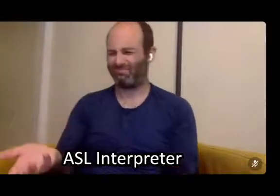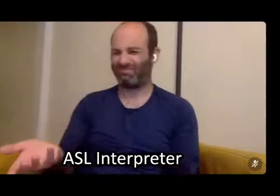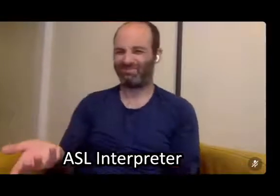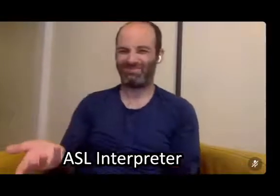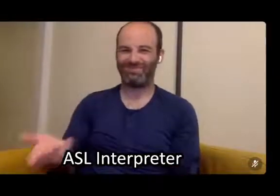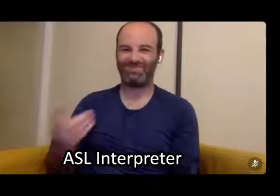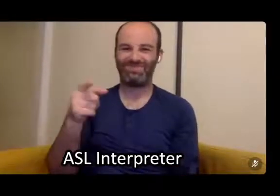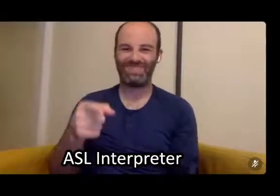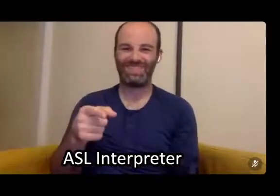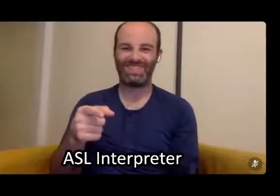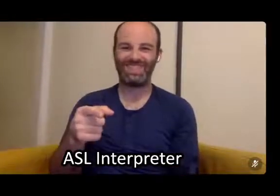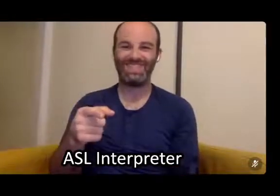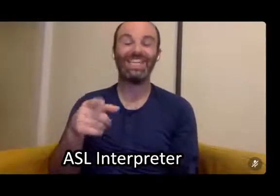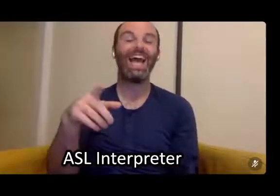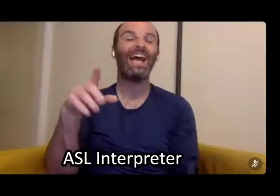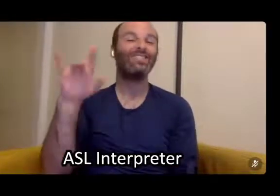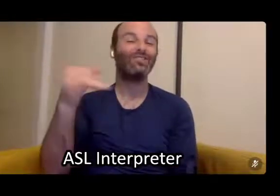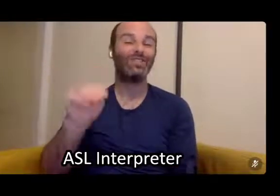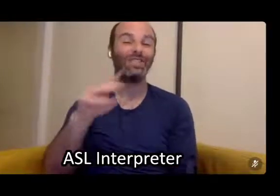it Thursday. So